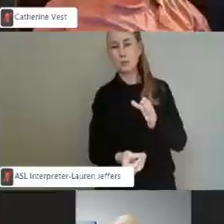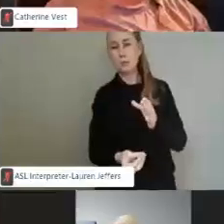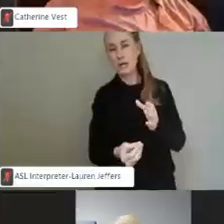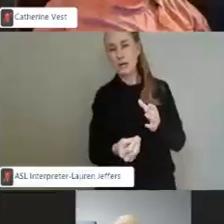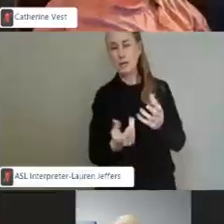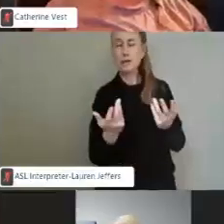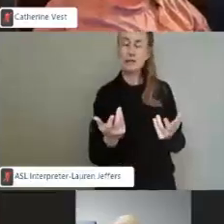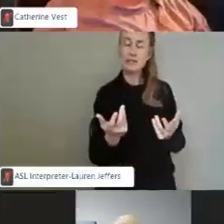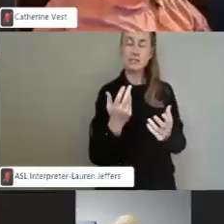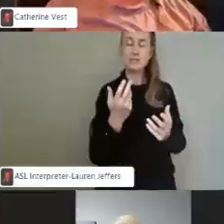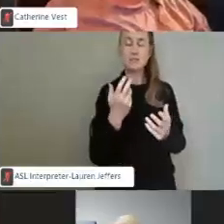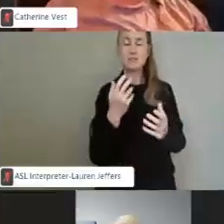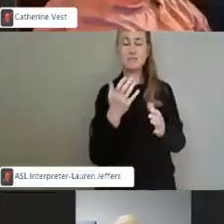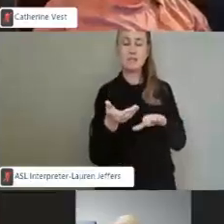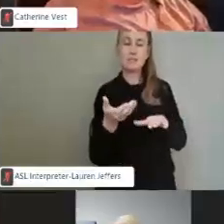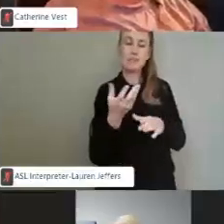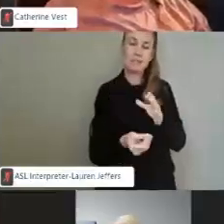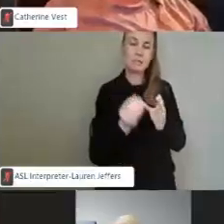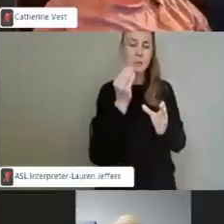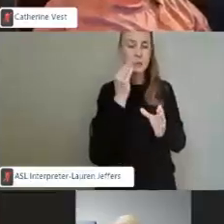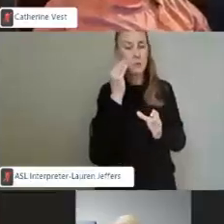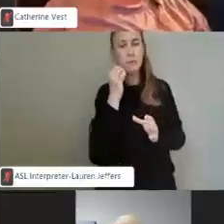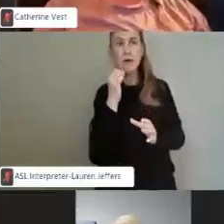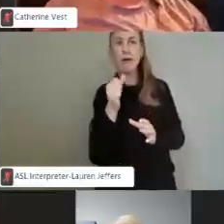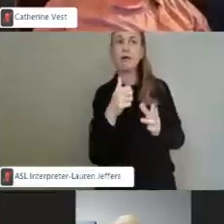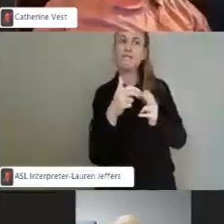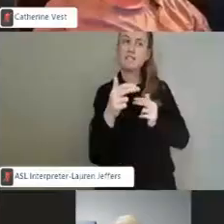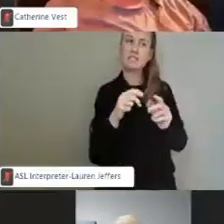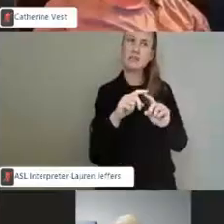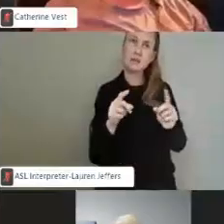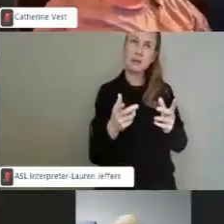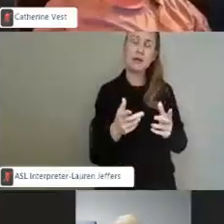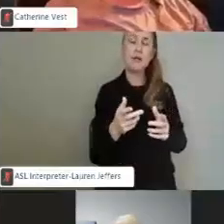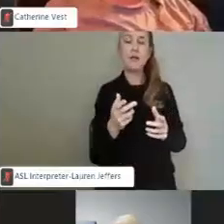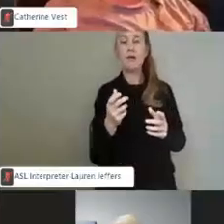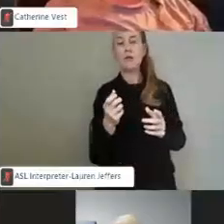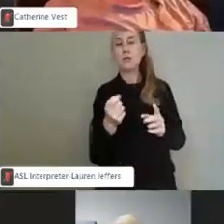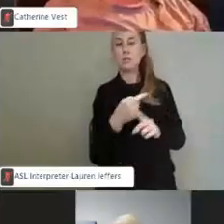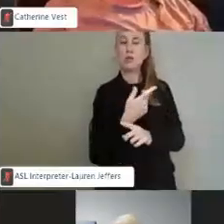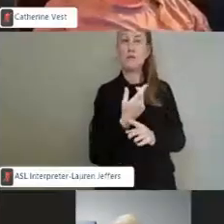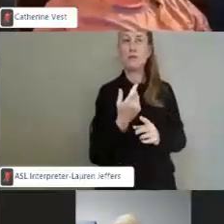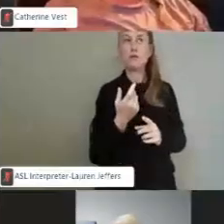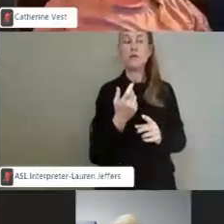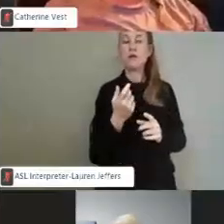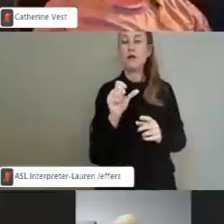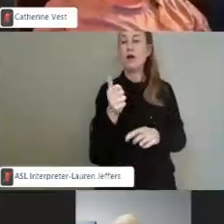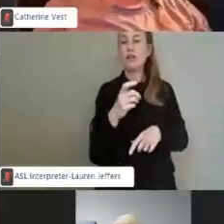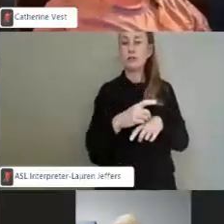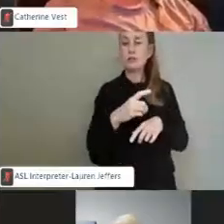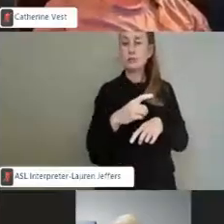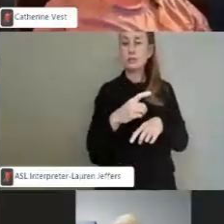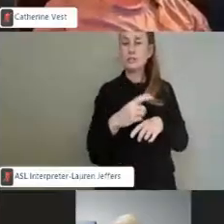and they were out of the facility. So, but and then what is it they say? Other duties as